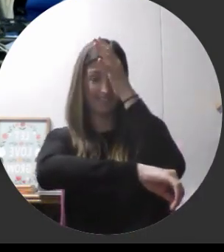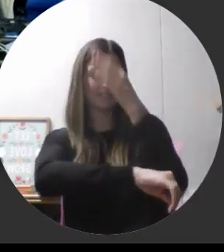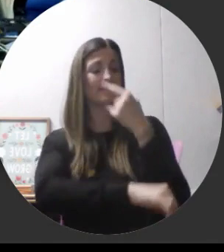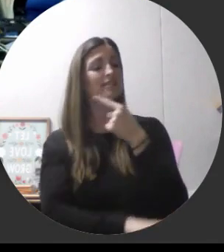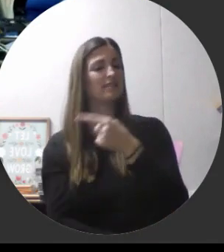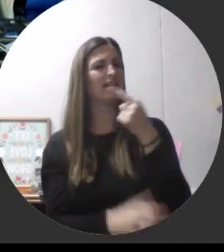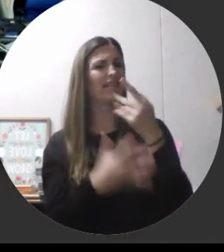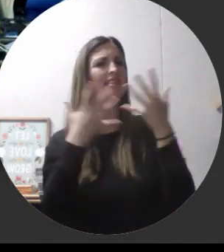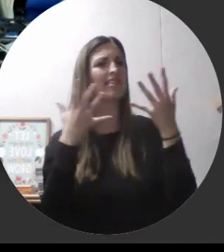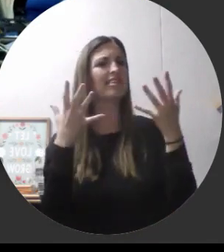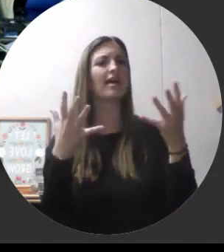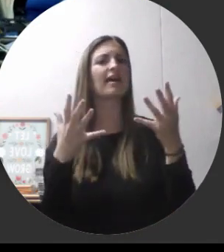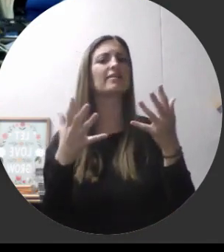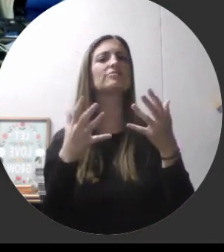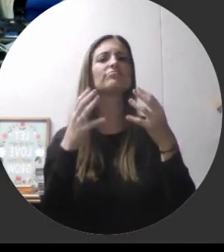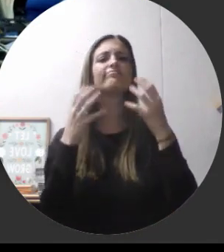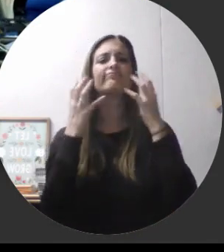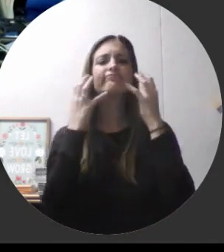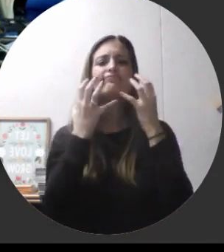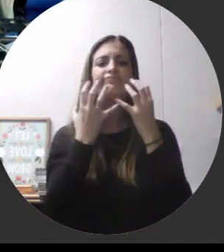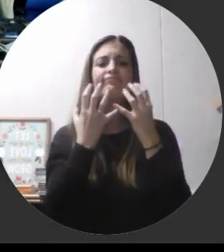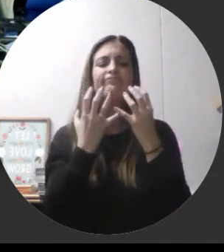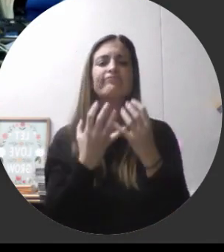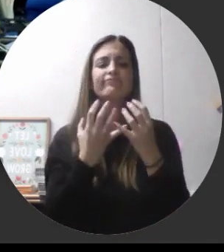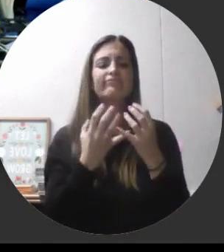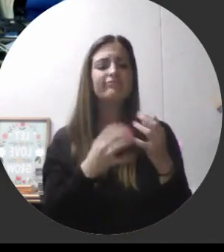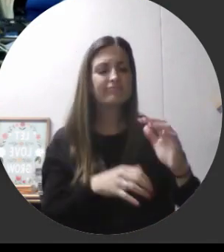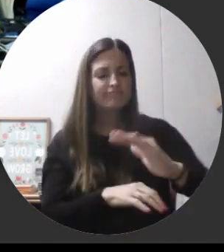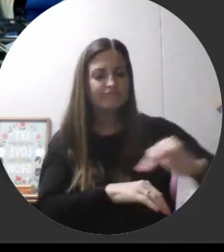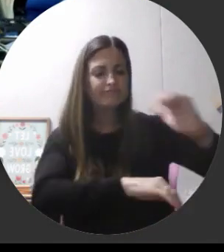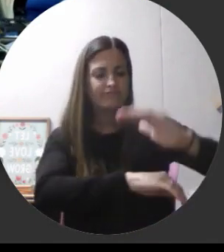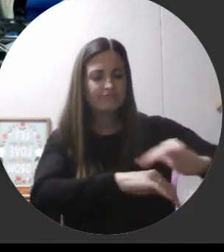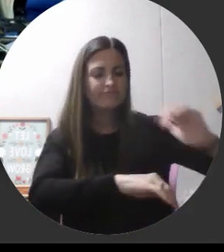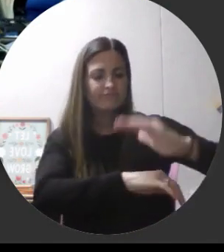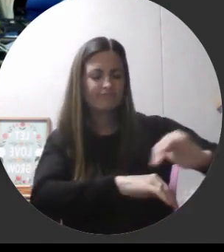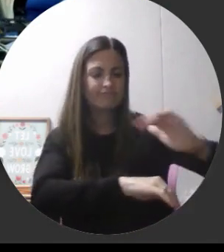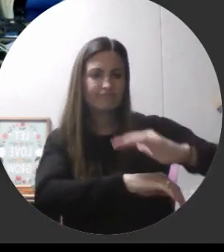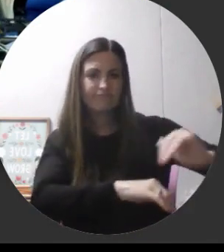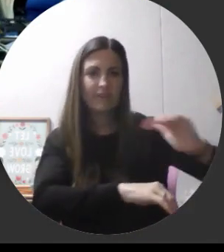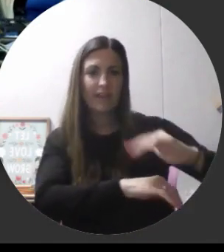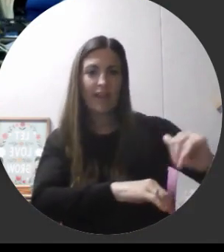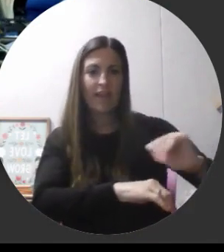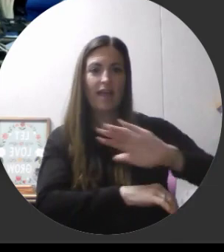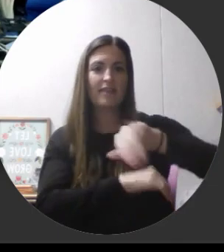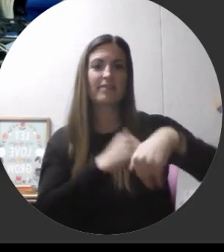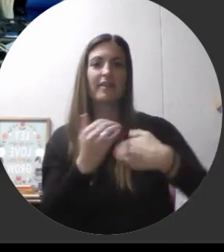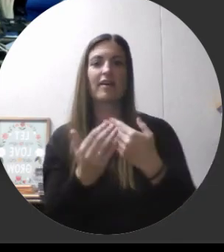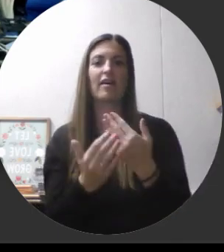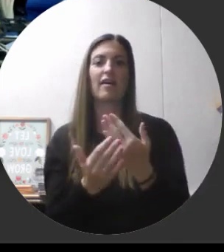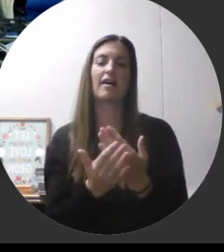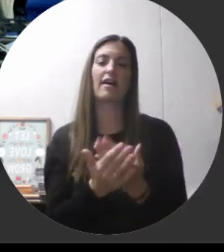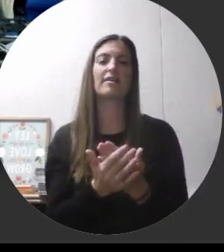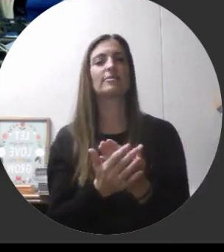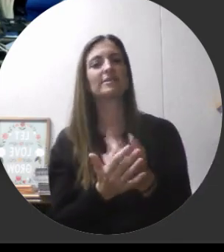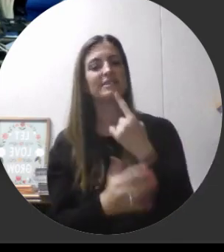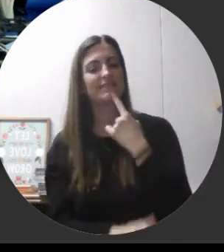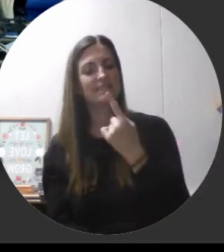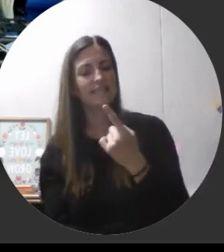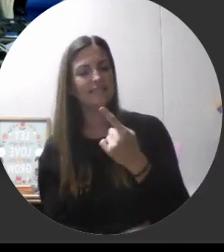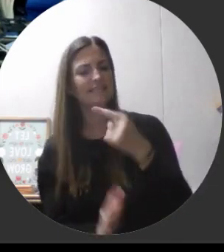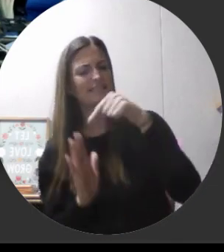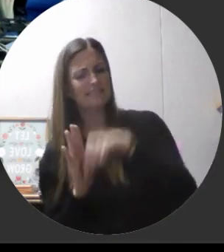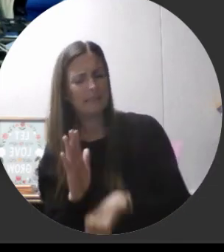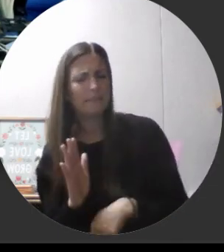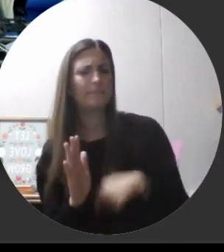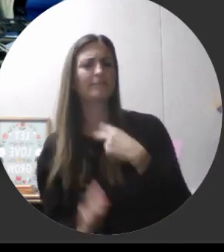deal of hair on its own chin, bent down and scratched and pulled pleasantly at his ears, and they all made their usual medley of sounds, some deep, some